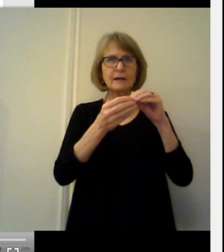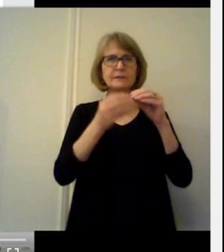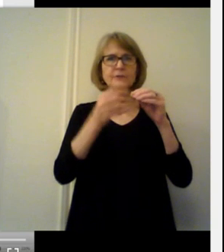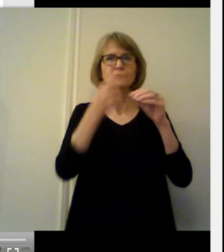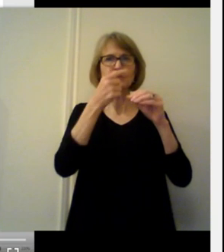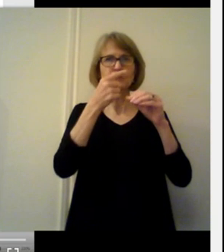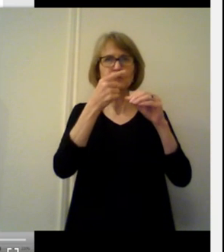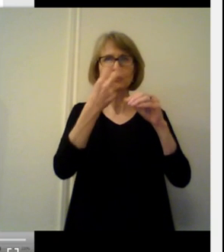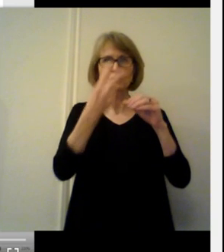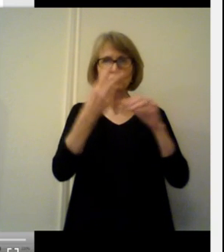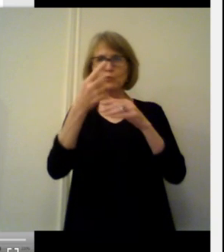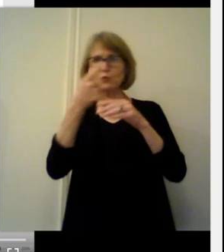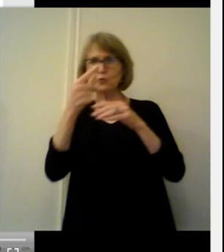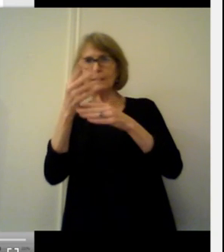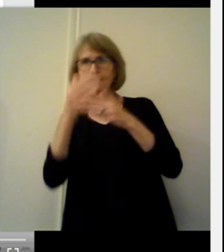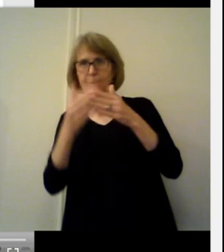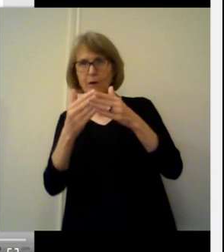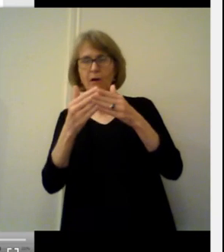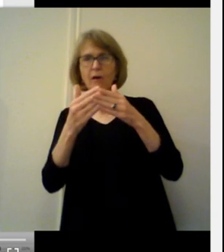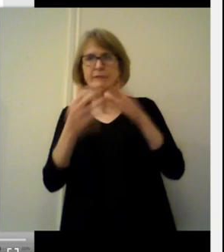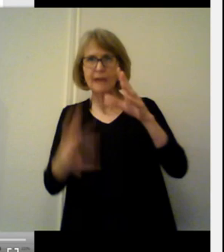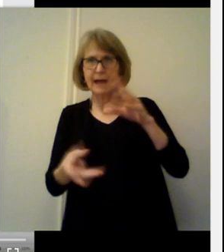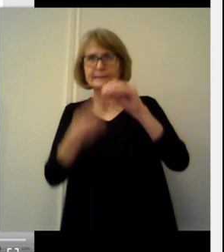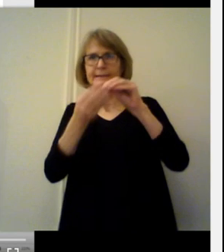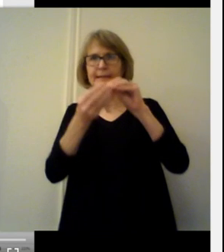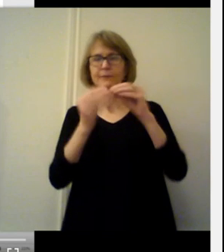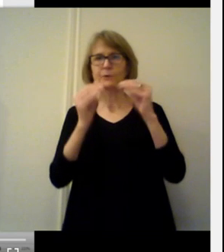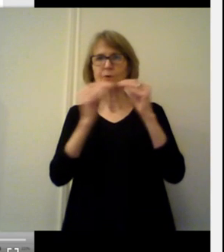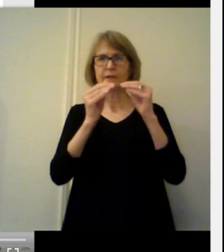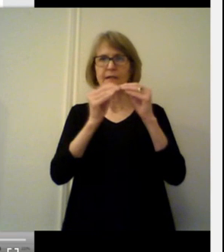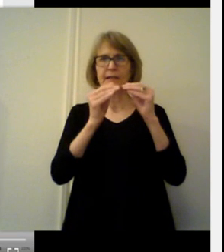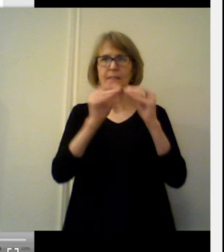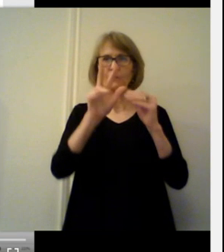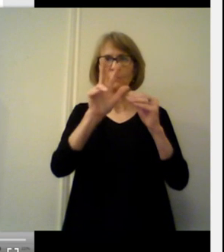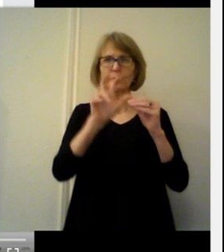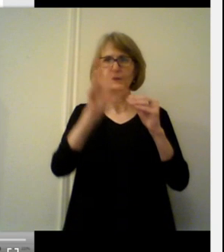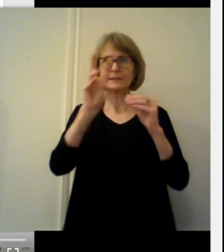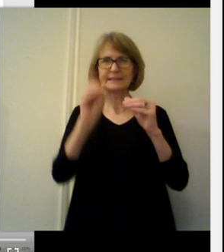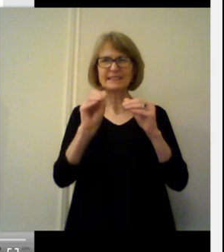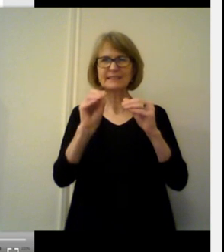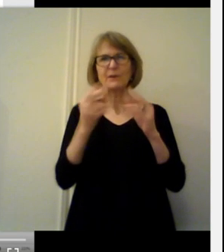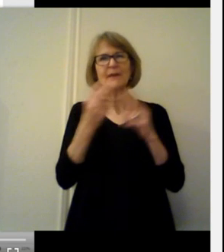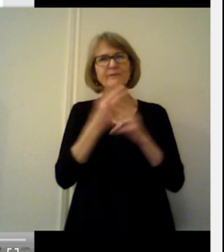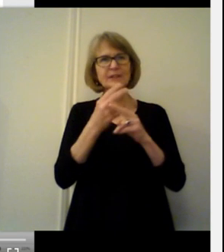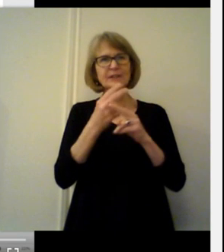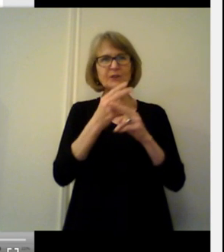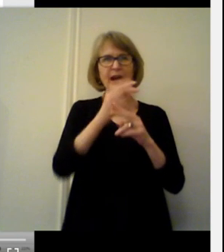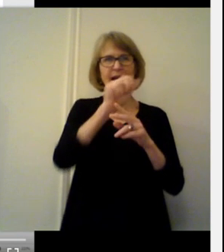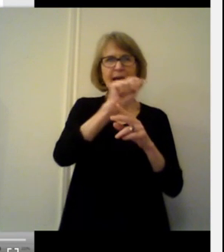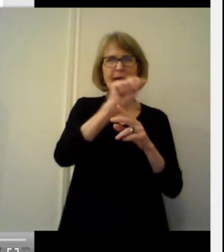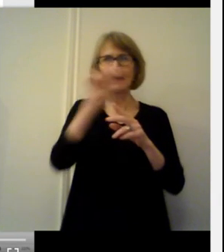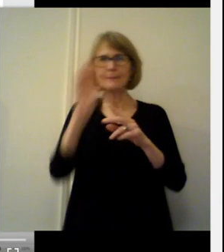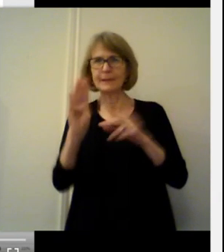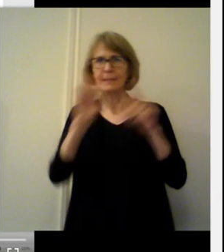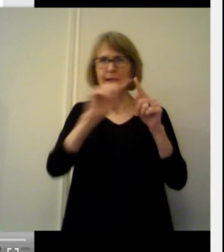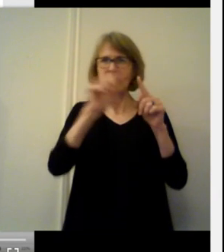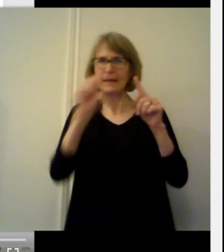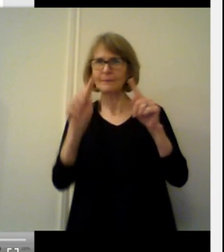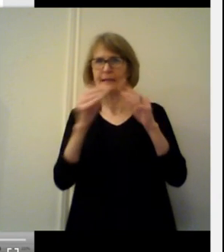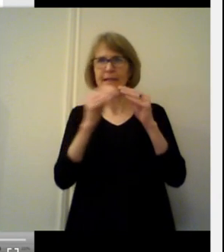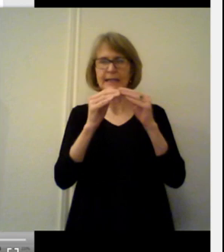then let's figure out what the blue is going to be, what AB is going to be. We're going to do 145 plus